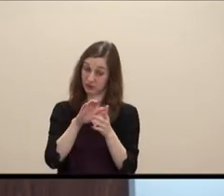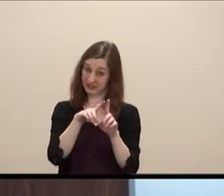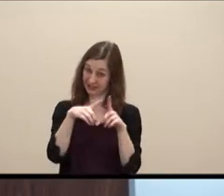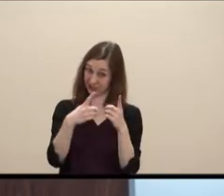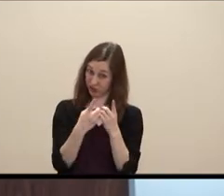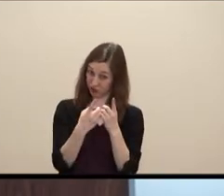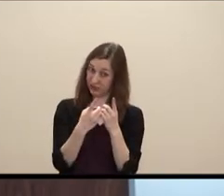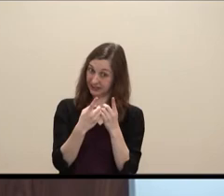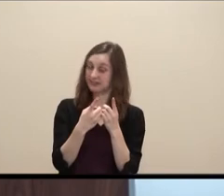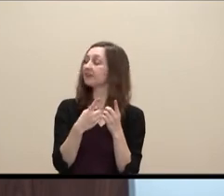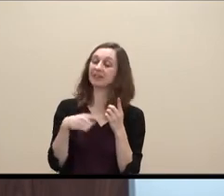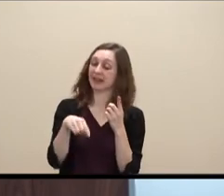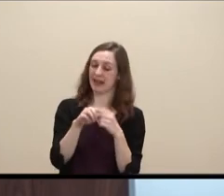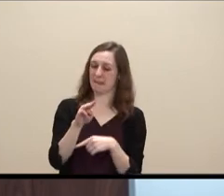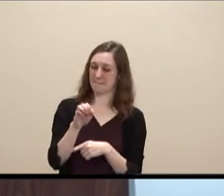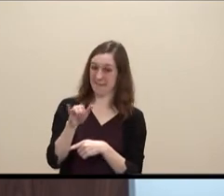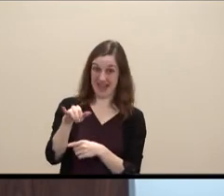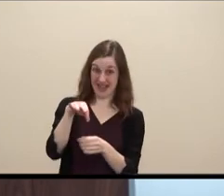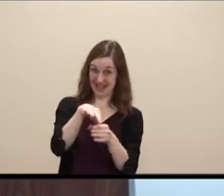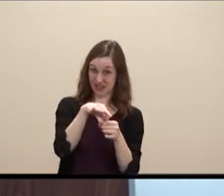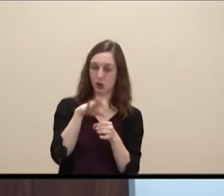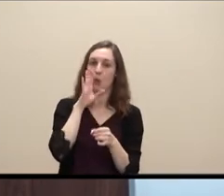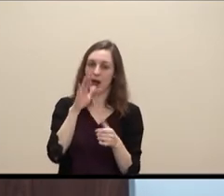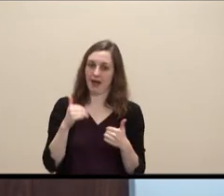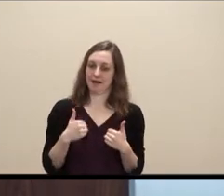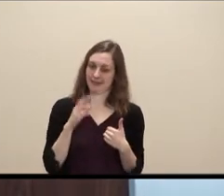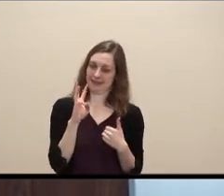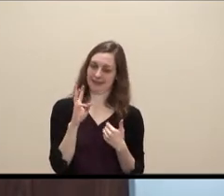propositions on that ballot.